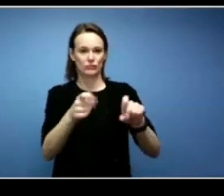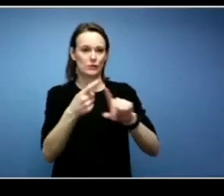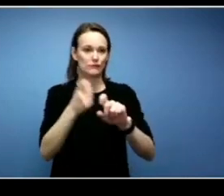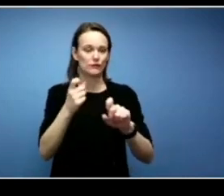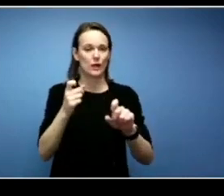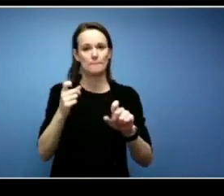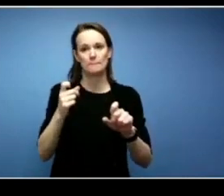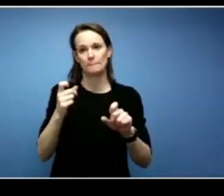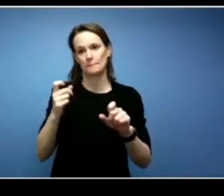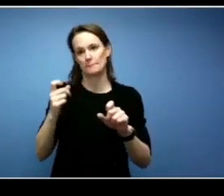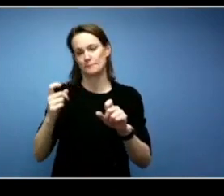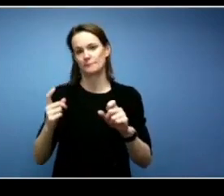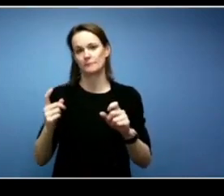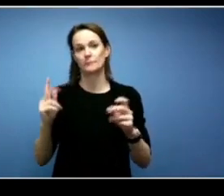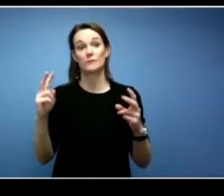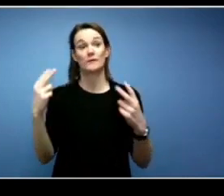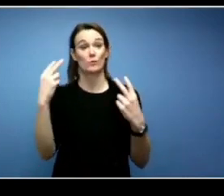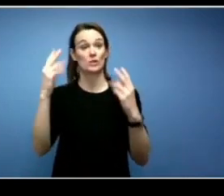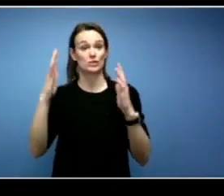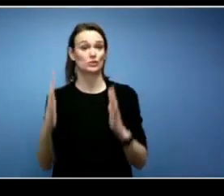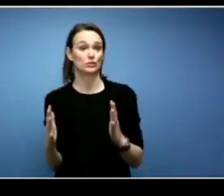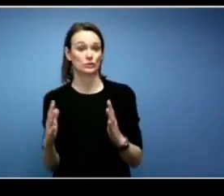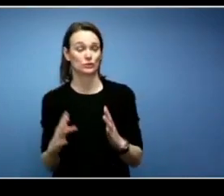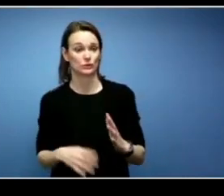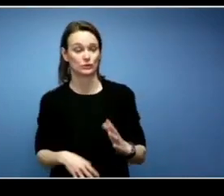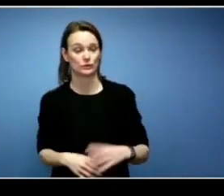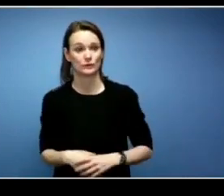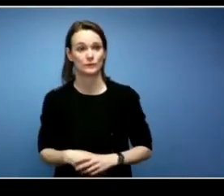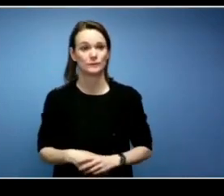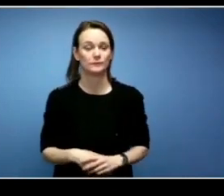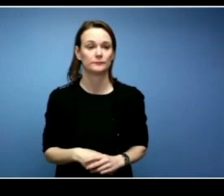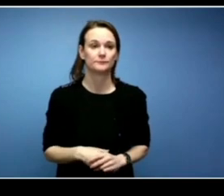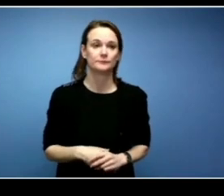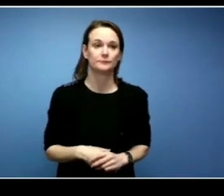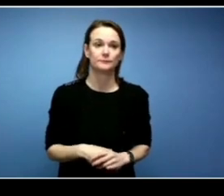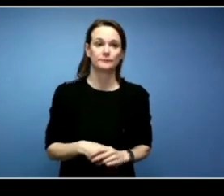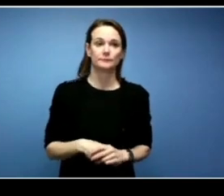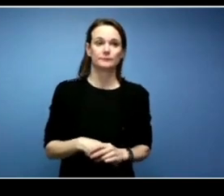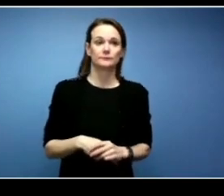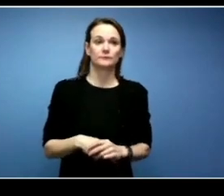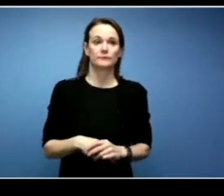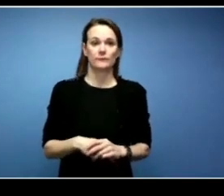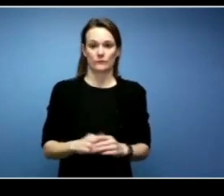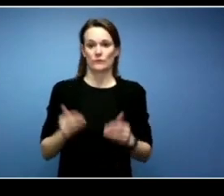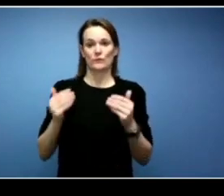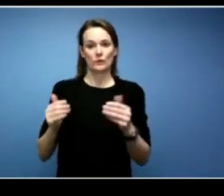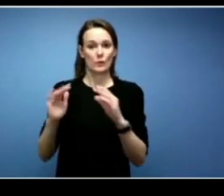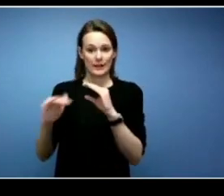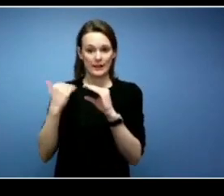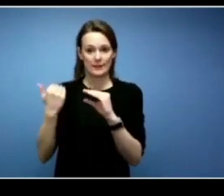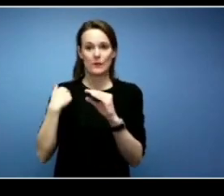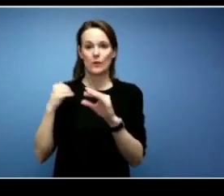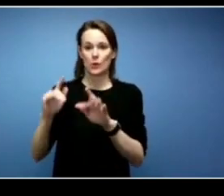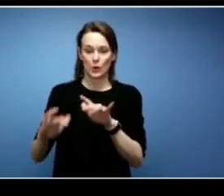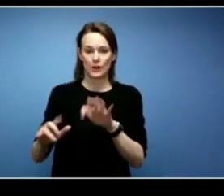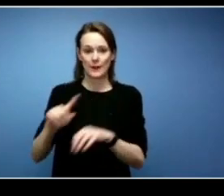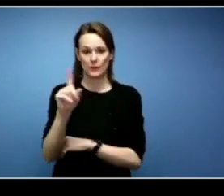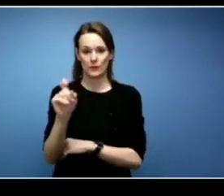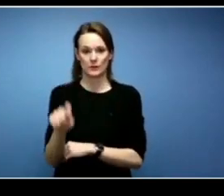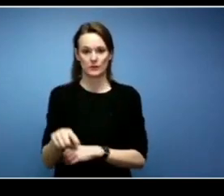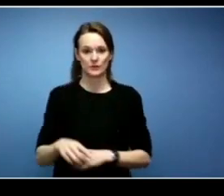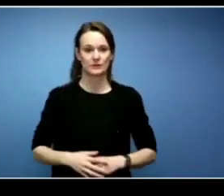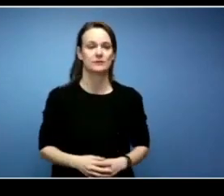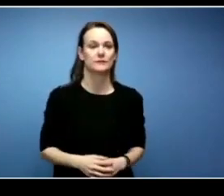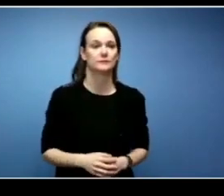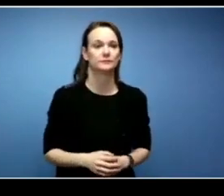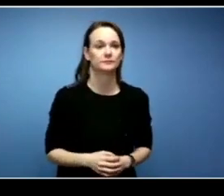individual questions submitted by you guys, the viewers at home. So again, please email or send in the questions and we will go through and ask